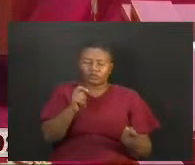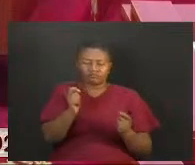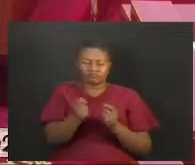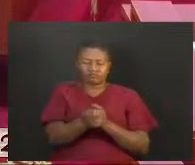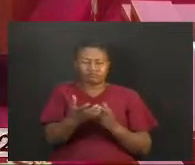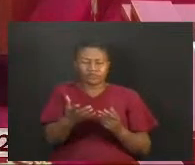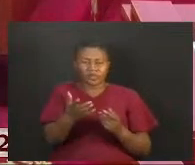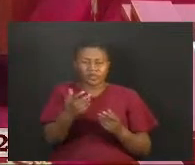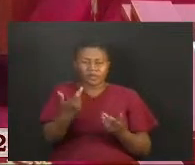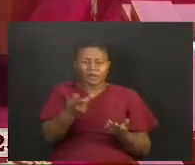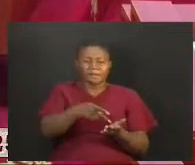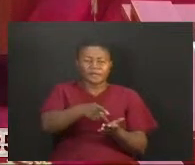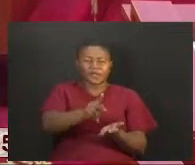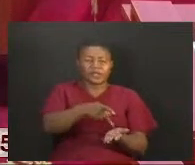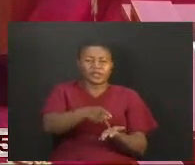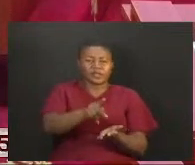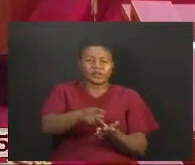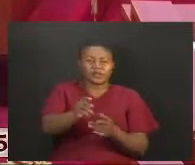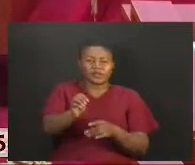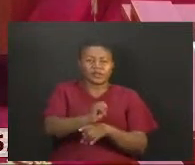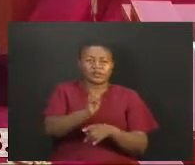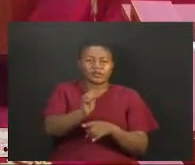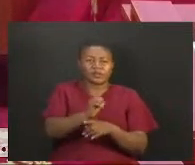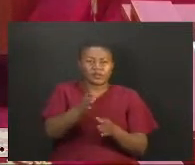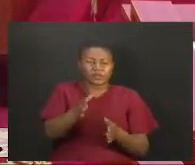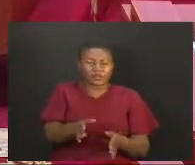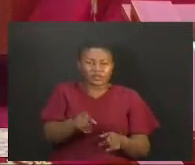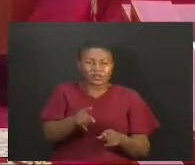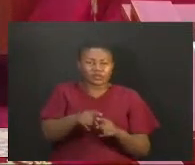of employees, including conducting